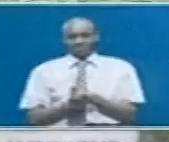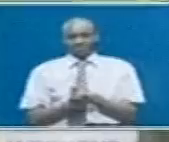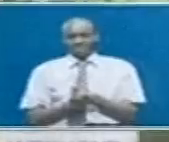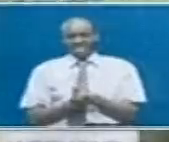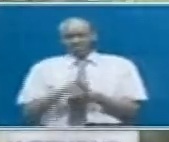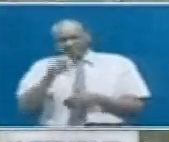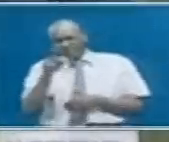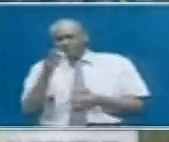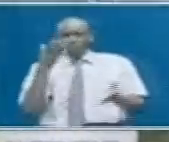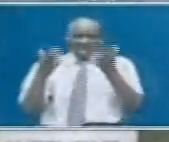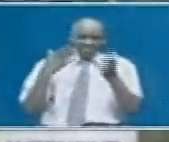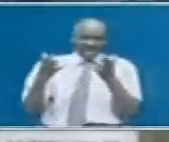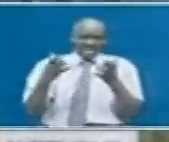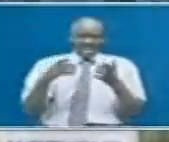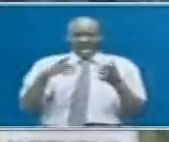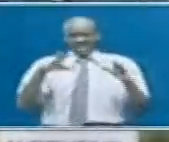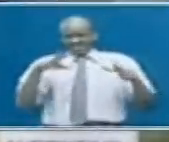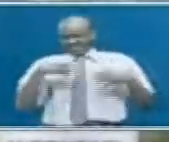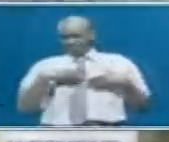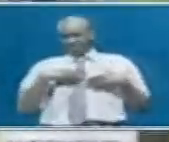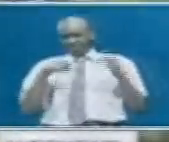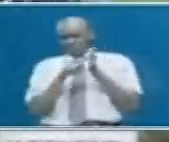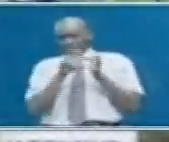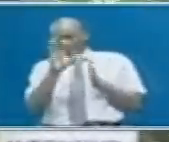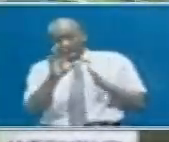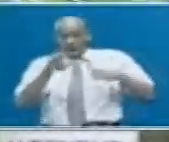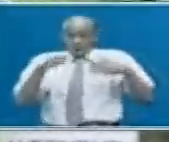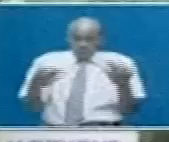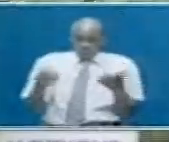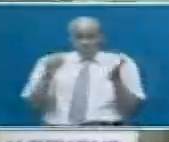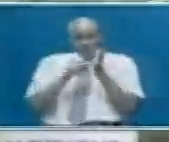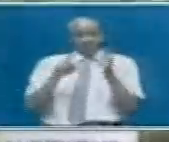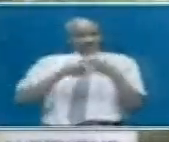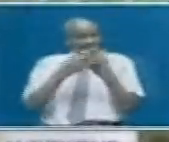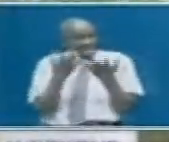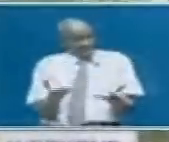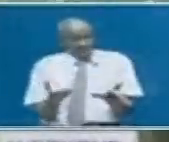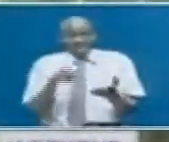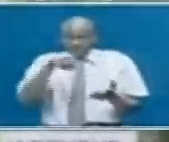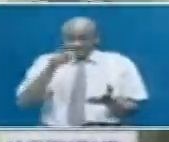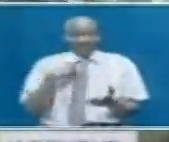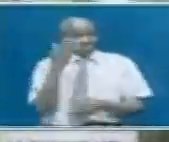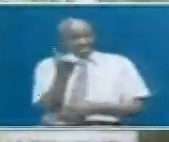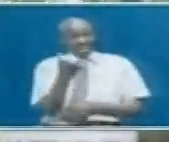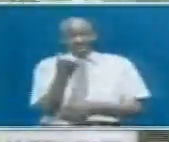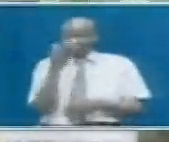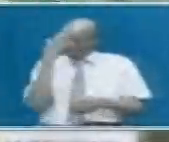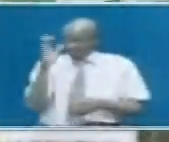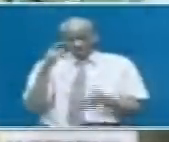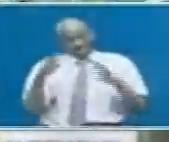Whether he will open up to one of his biggest misfortunes and the genesis of the stigmatization he's facing is still